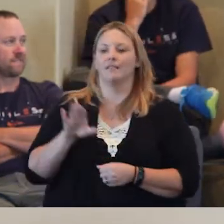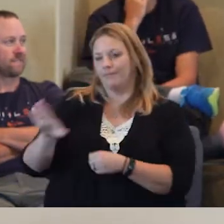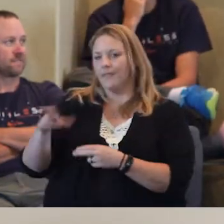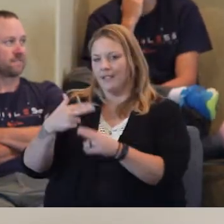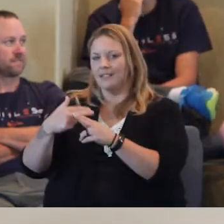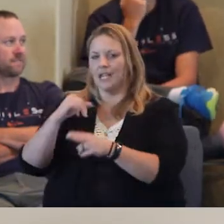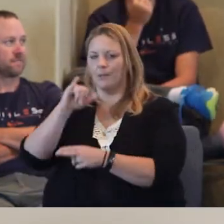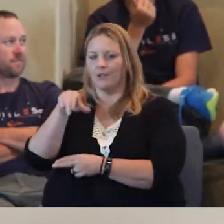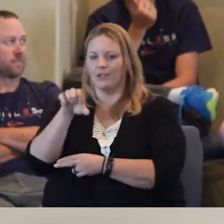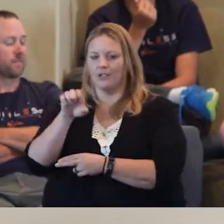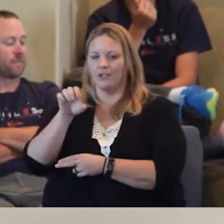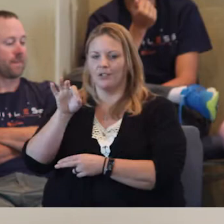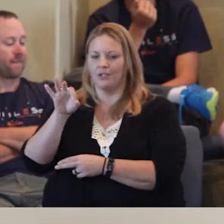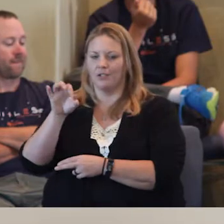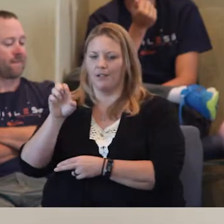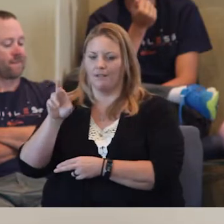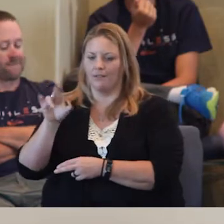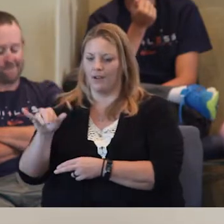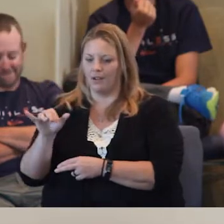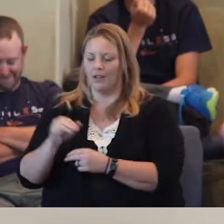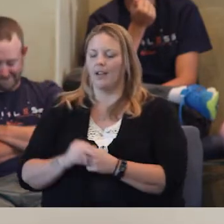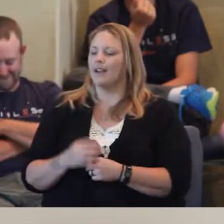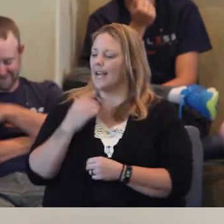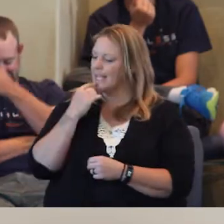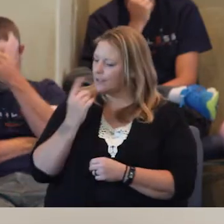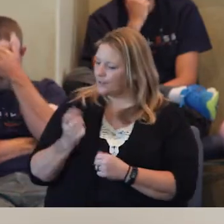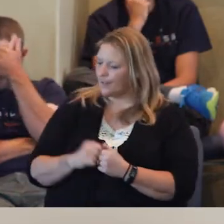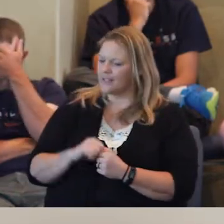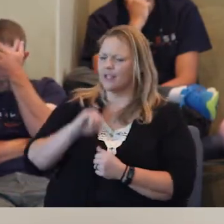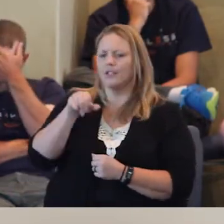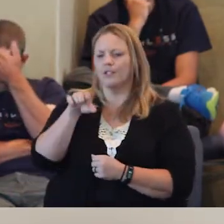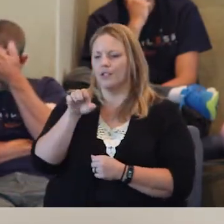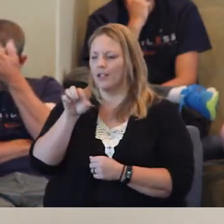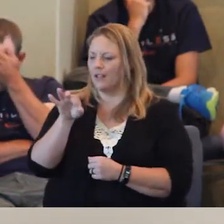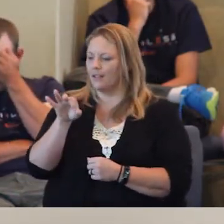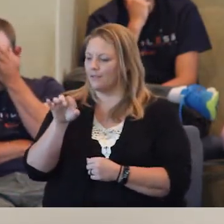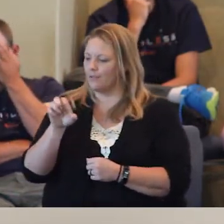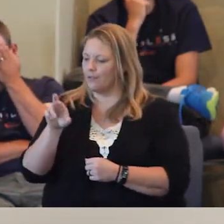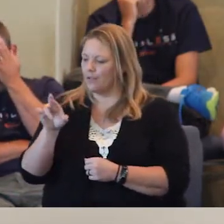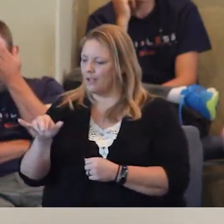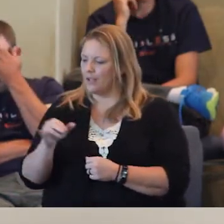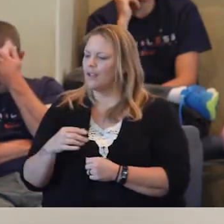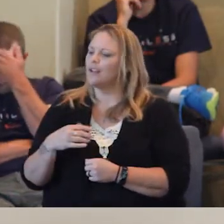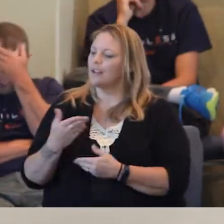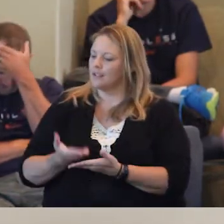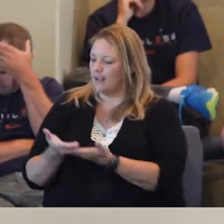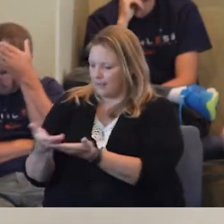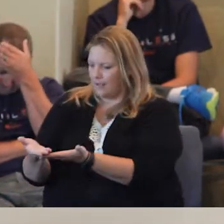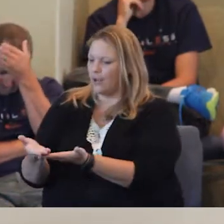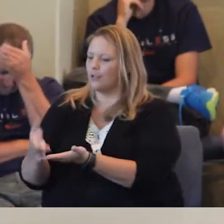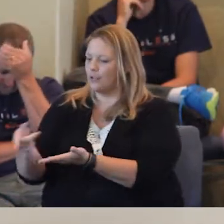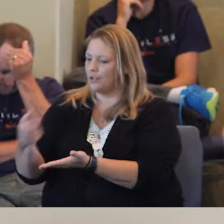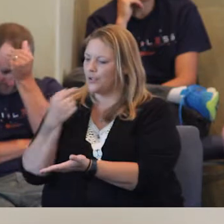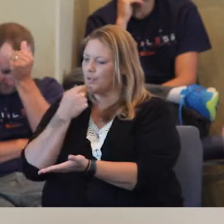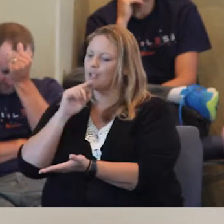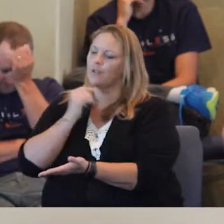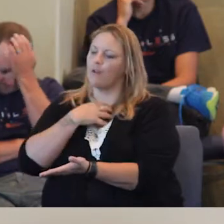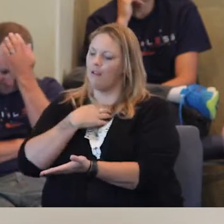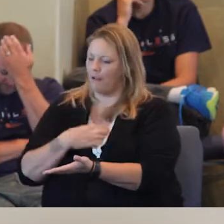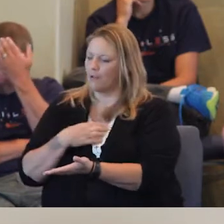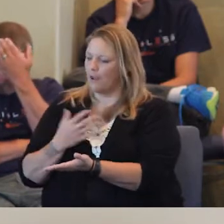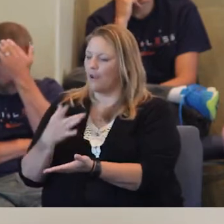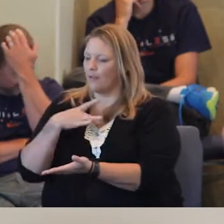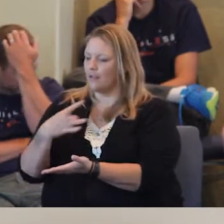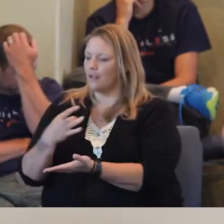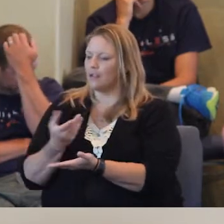with the food, by the way, his name was Jeffrey. I said, Jeffrey, here, you said you were hungry, so I would